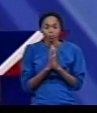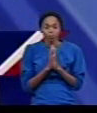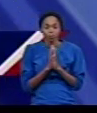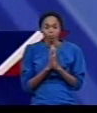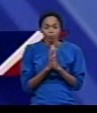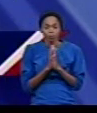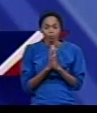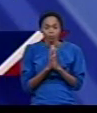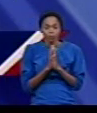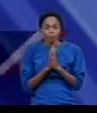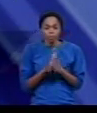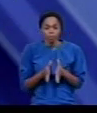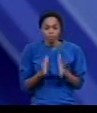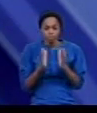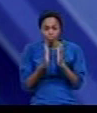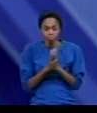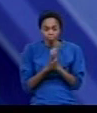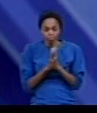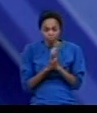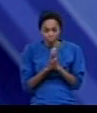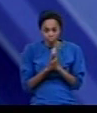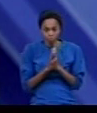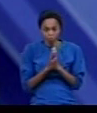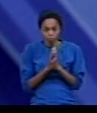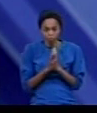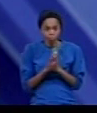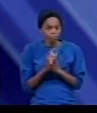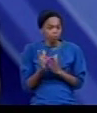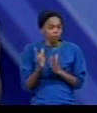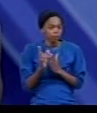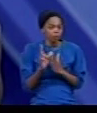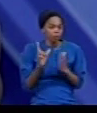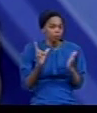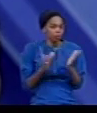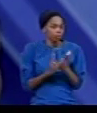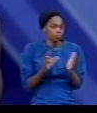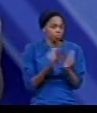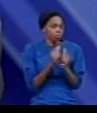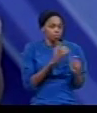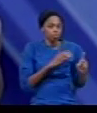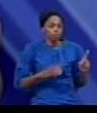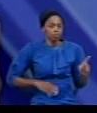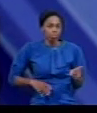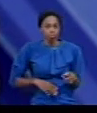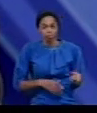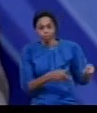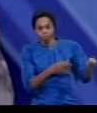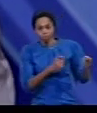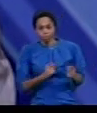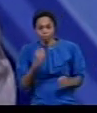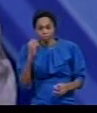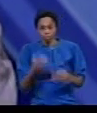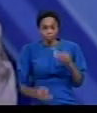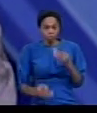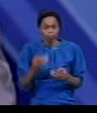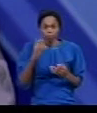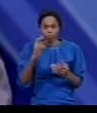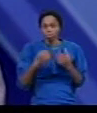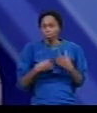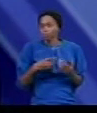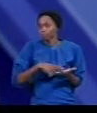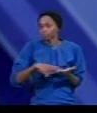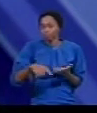That the law without Christ attracts judgment in fury. Check up your life.